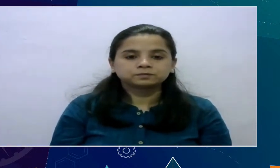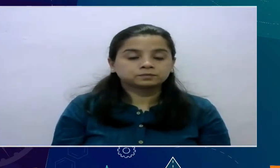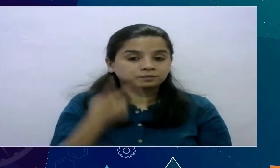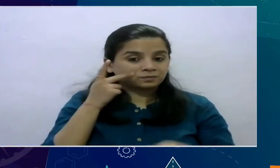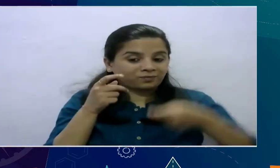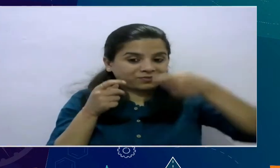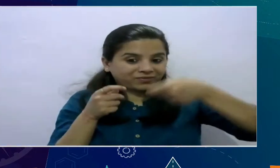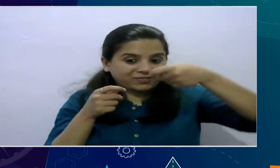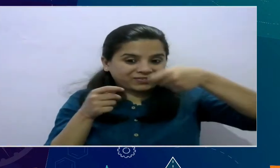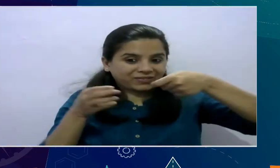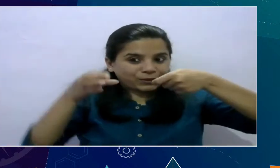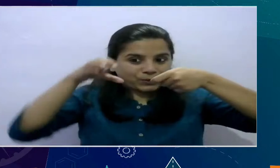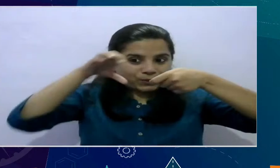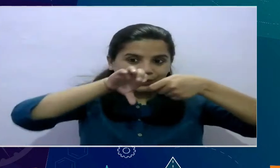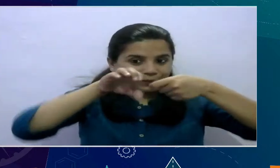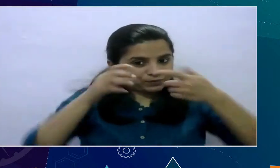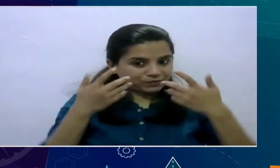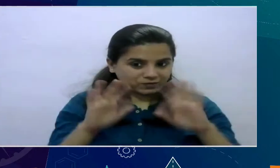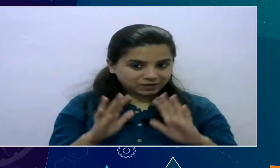Now,